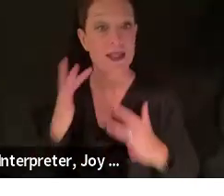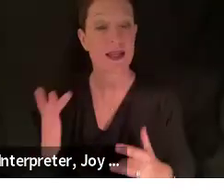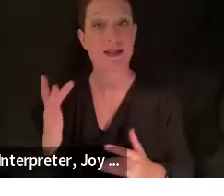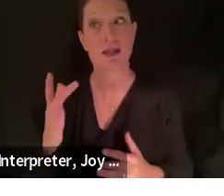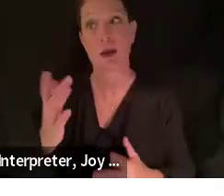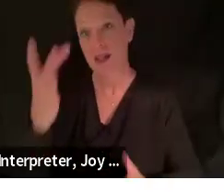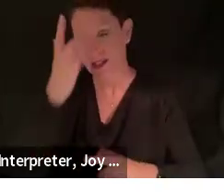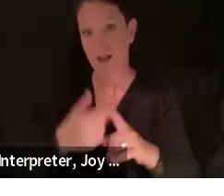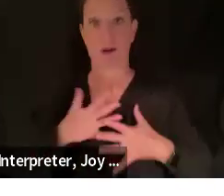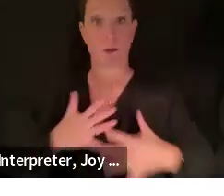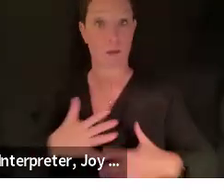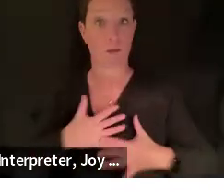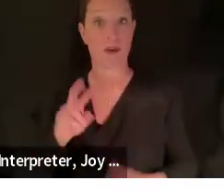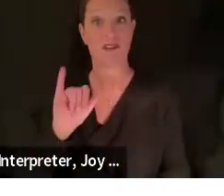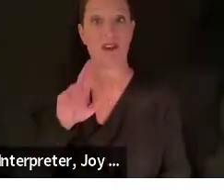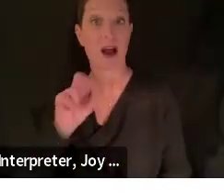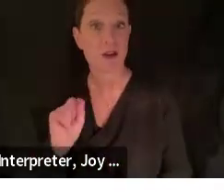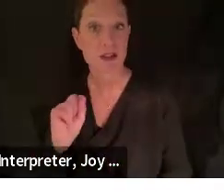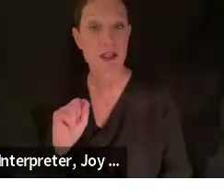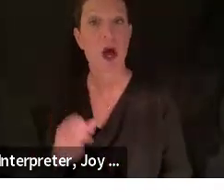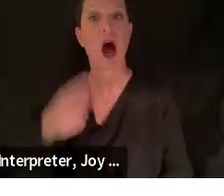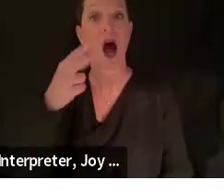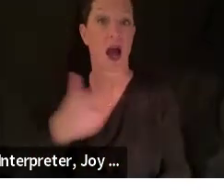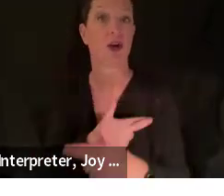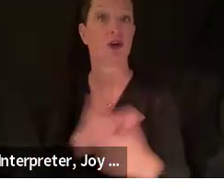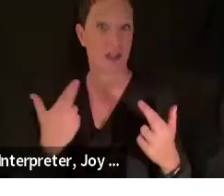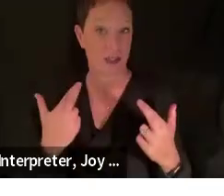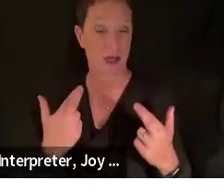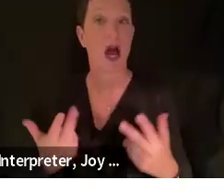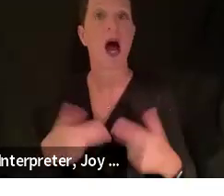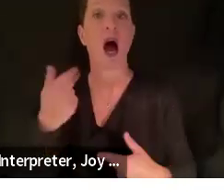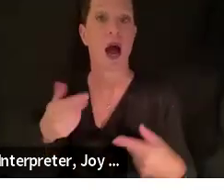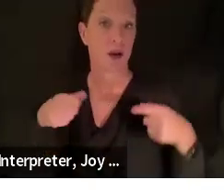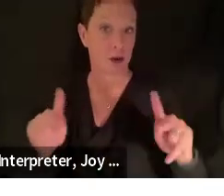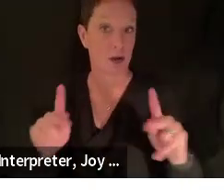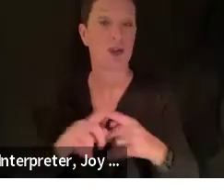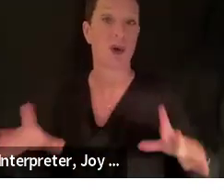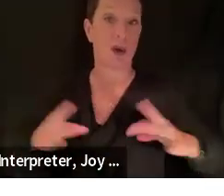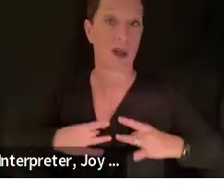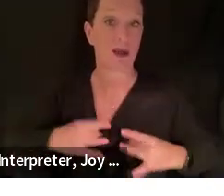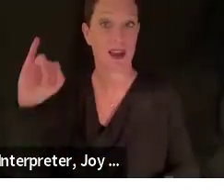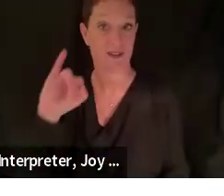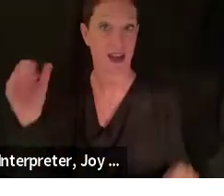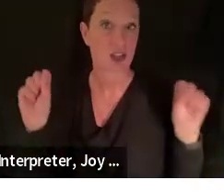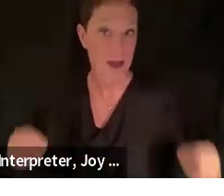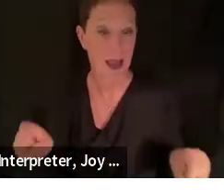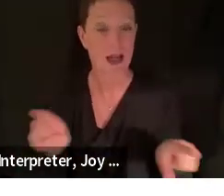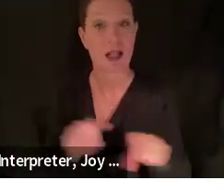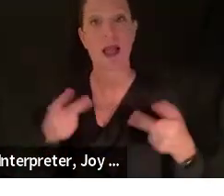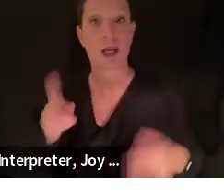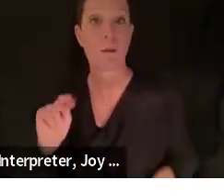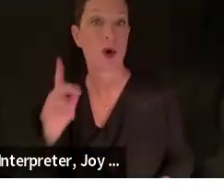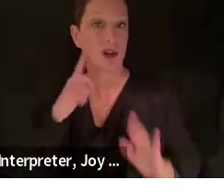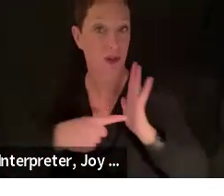from respiratory viruses are at greater risk of developing secondary infections as well, such as pneumonia,